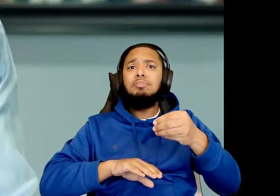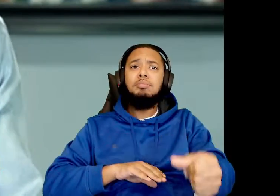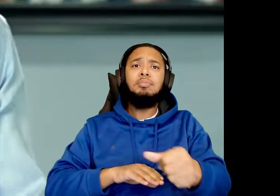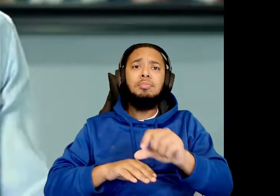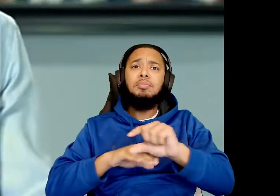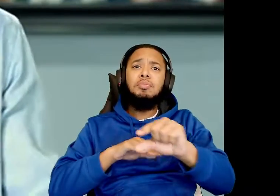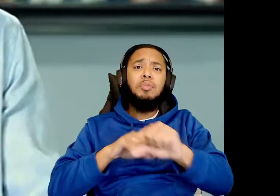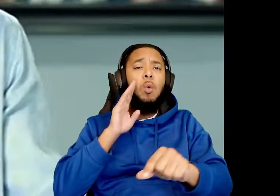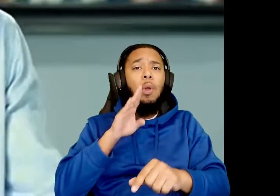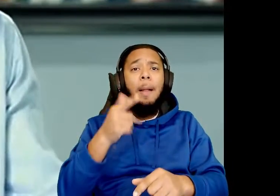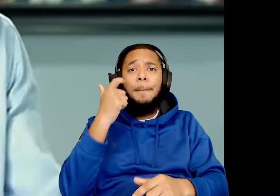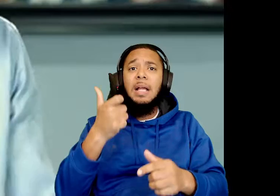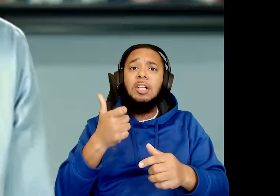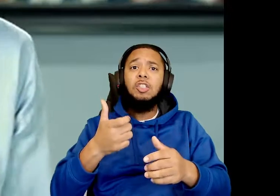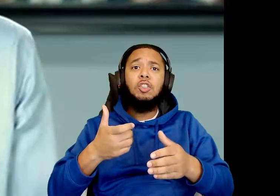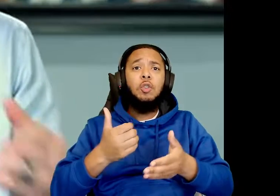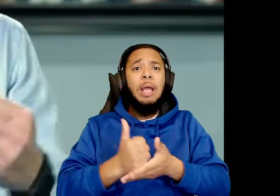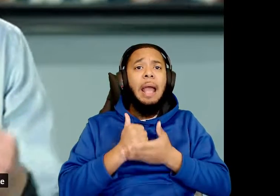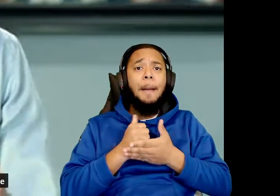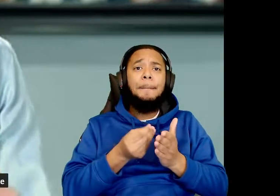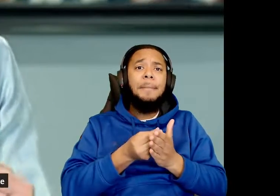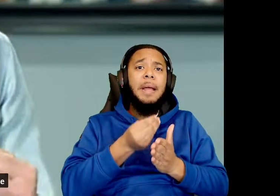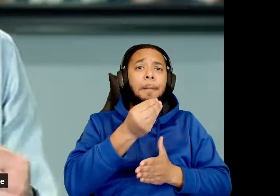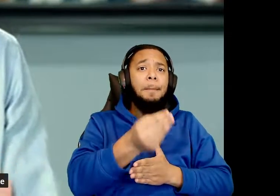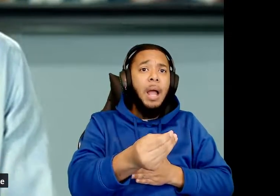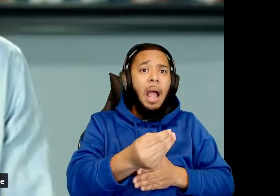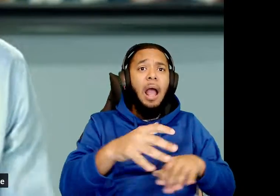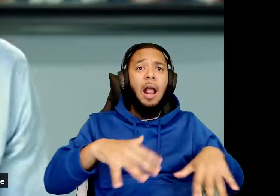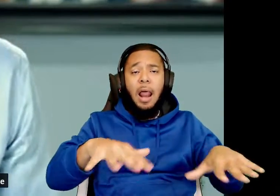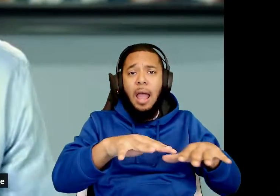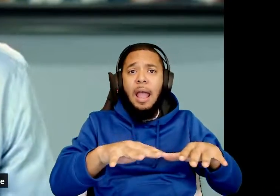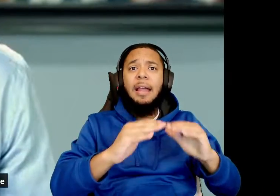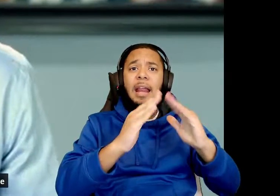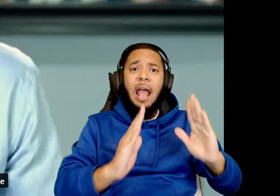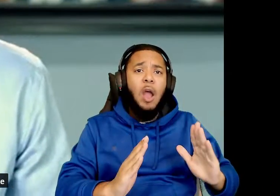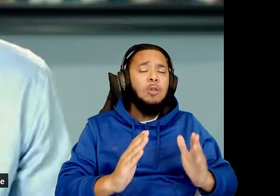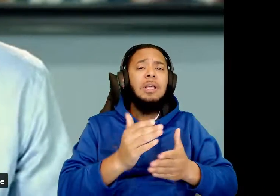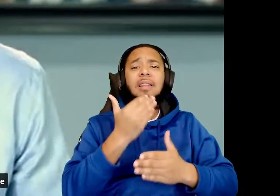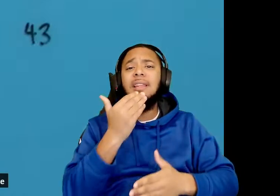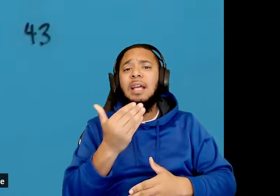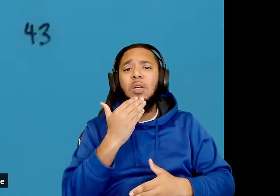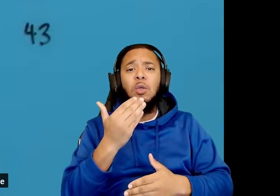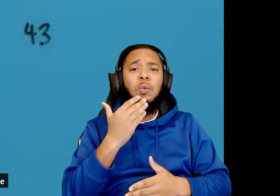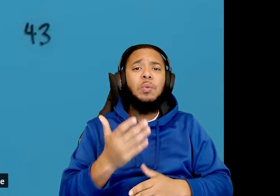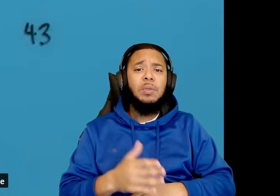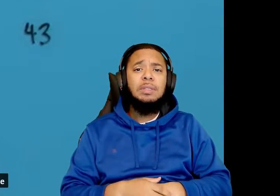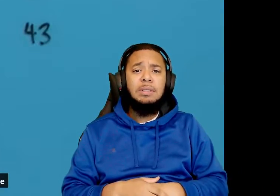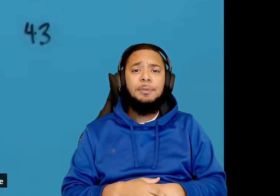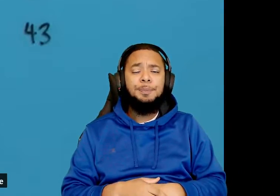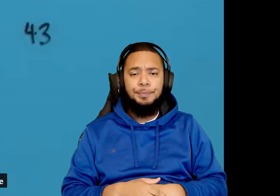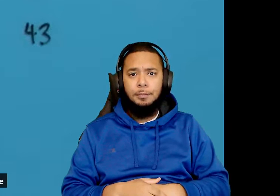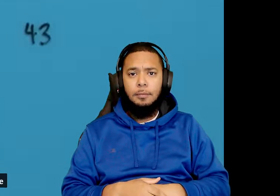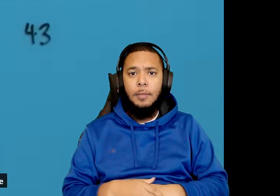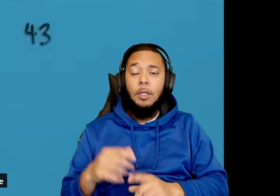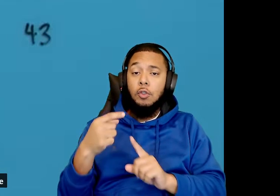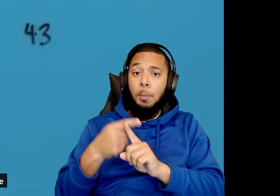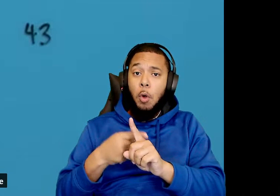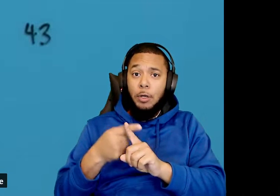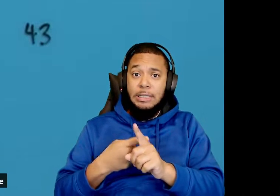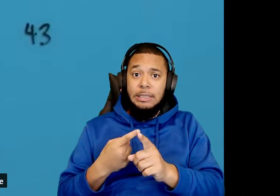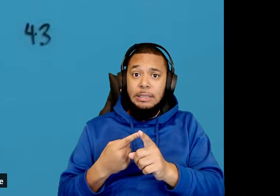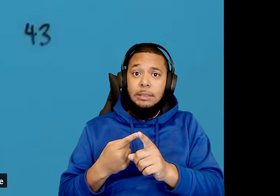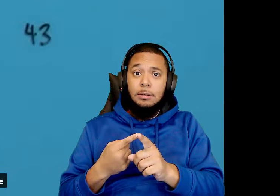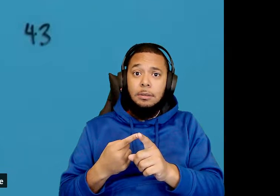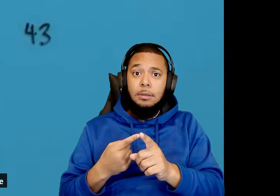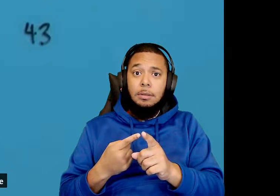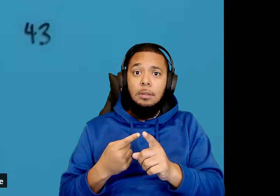buy this plot of land and this house, and I'm going to pay you back. Thank you for letting me borrow the money. So mortgage is